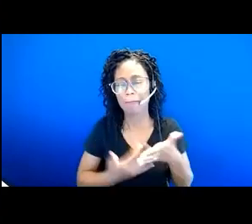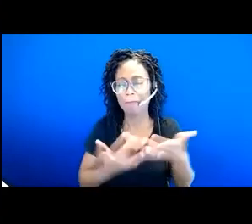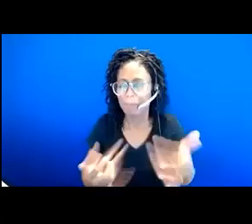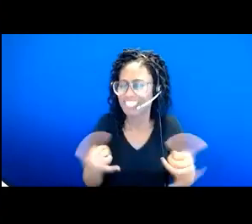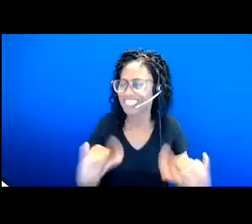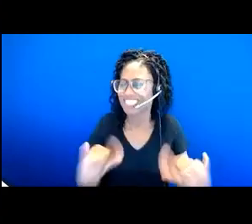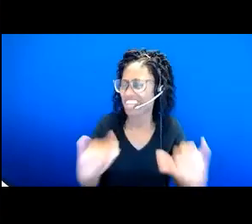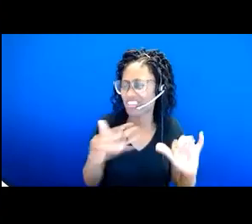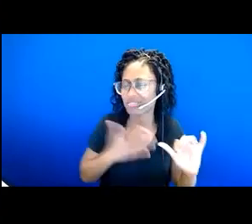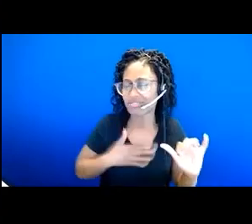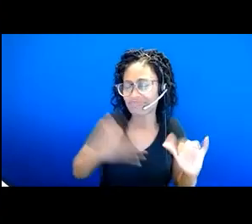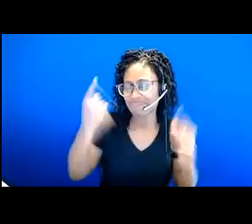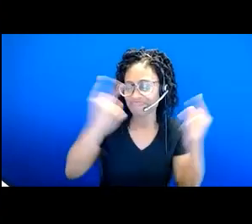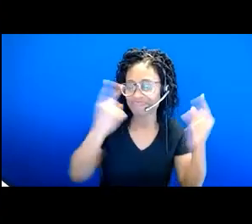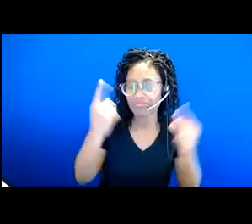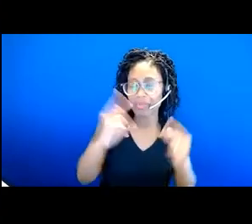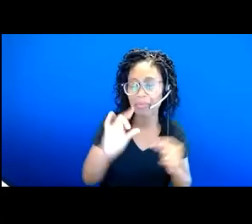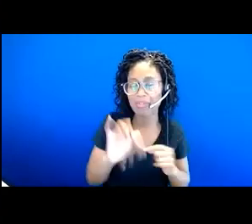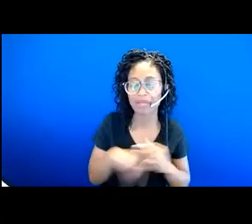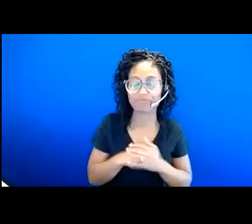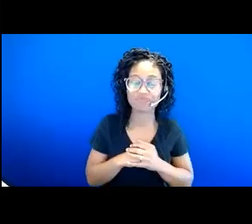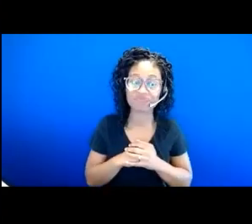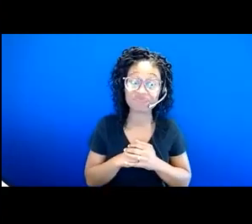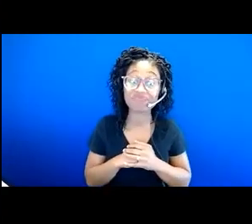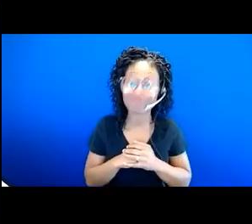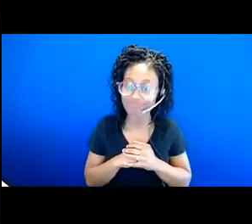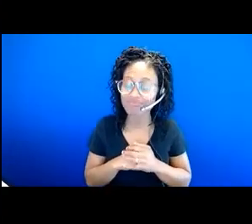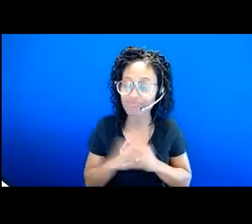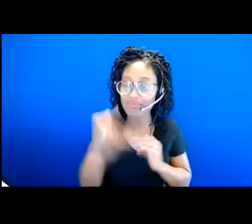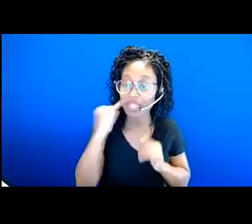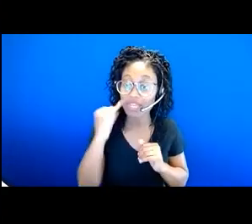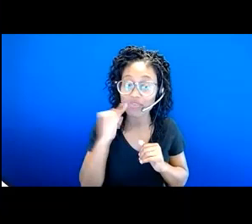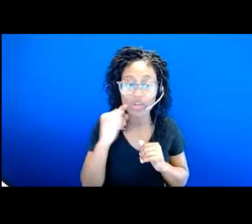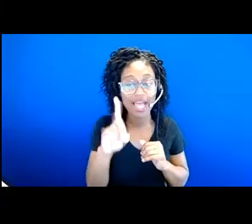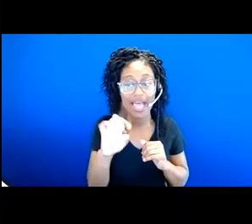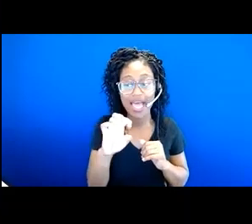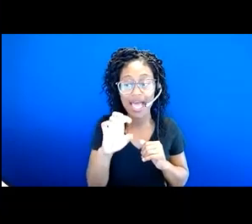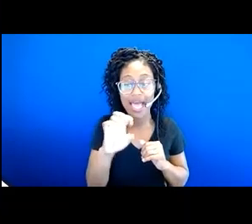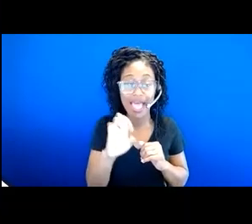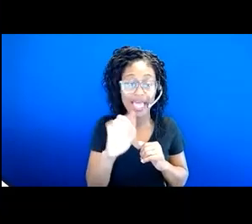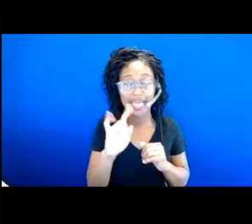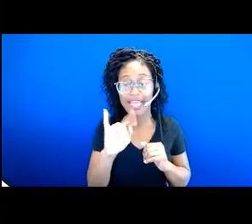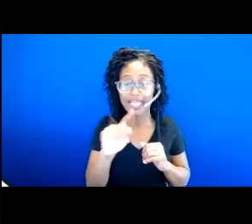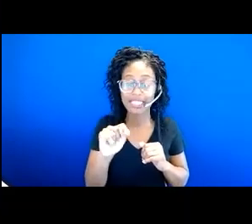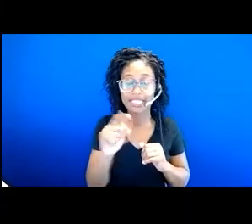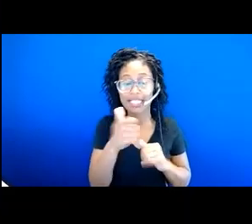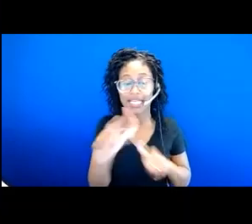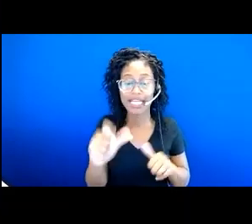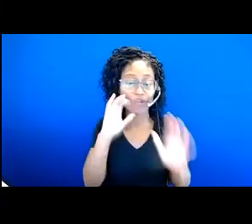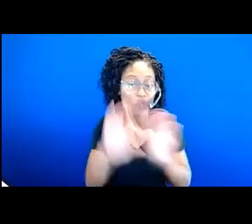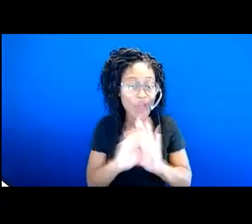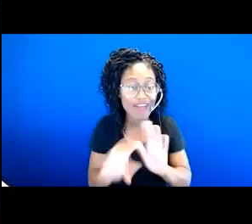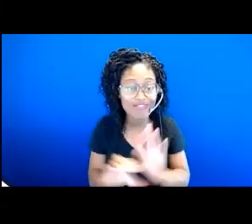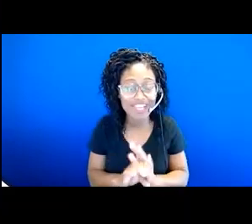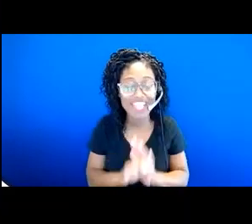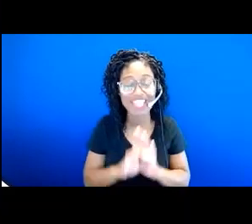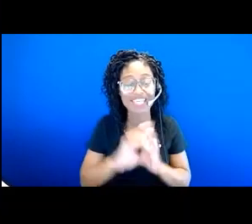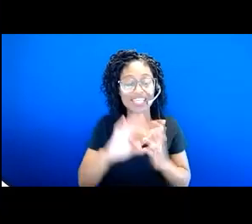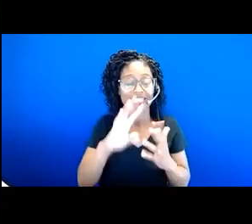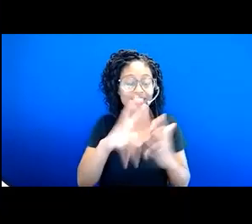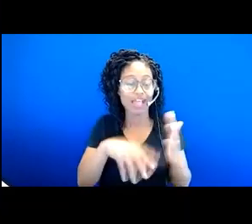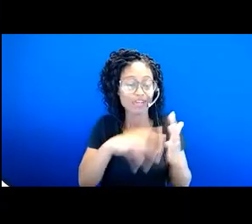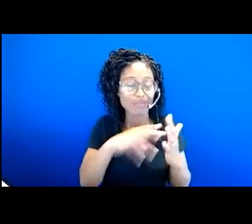We recommend that if you're going to be adding any kind of graphics, diagram, charts, or anything, that